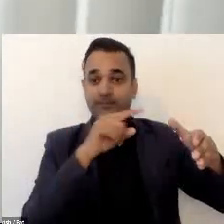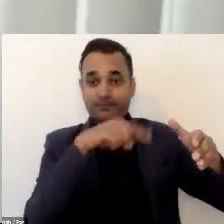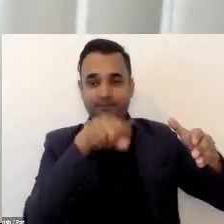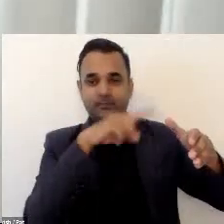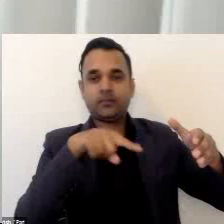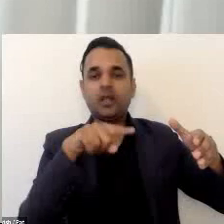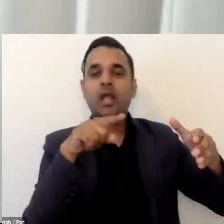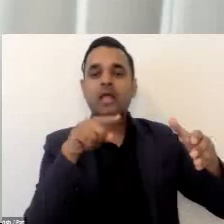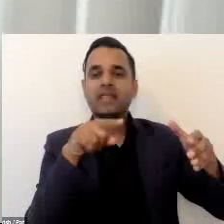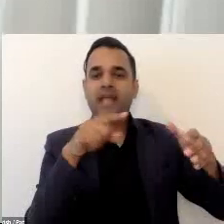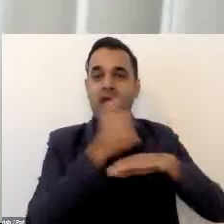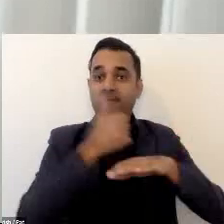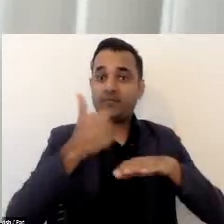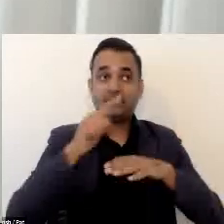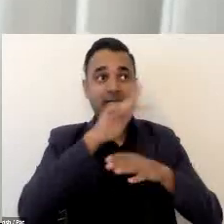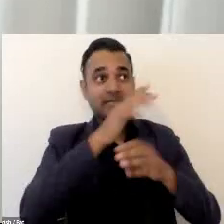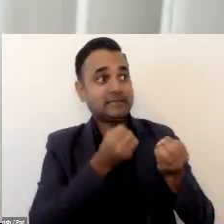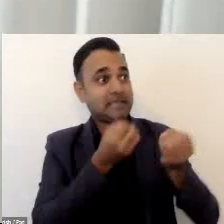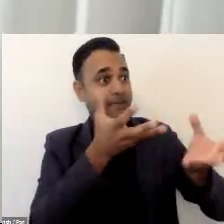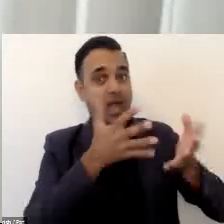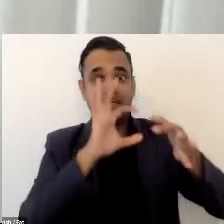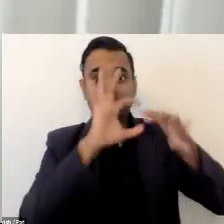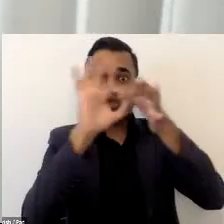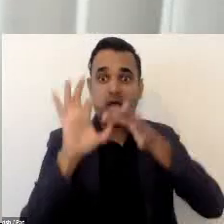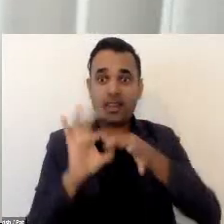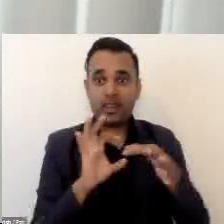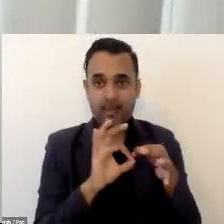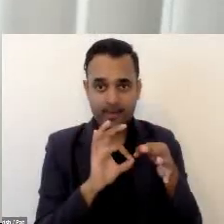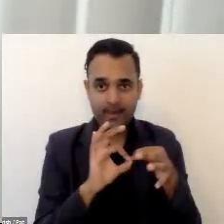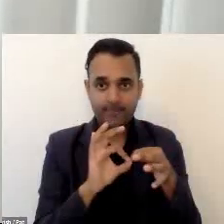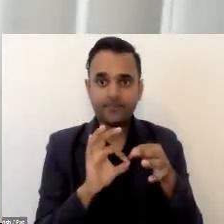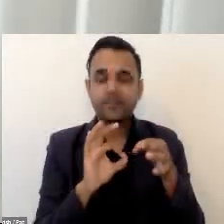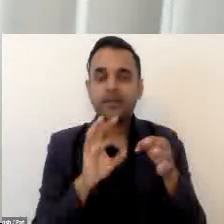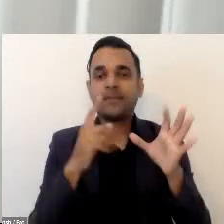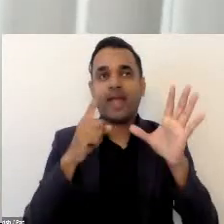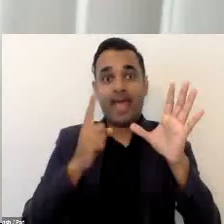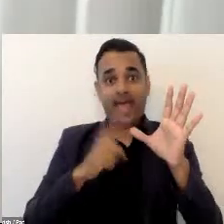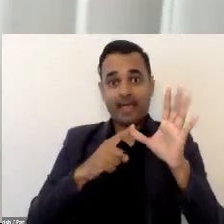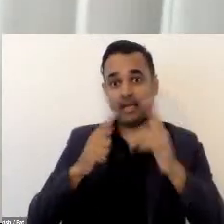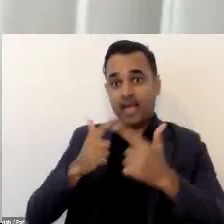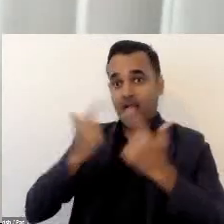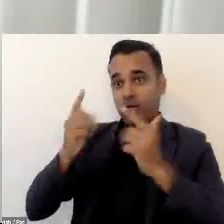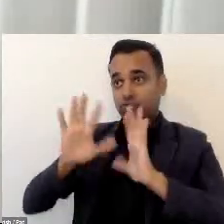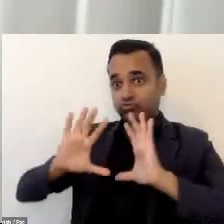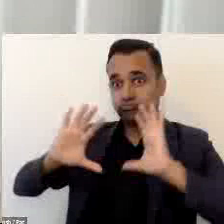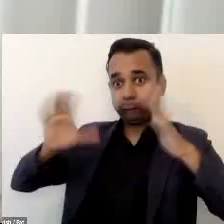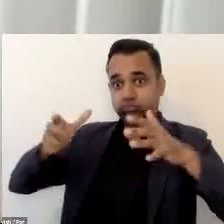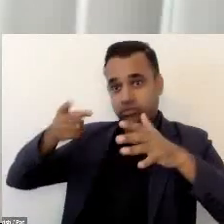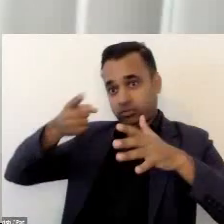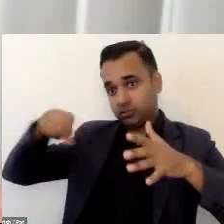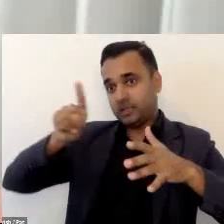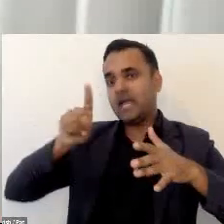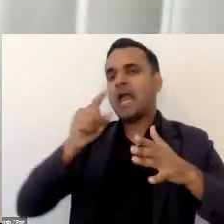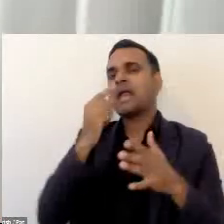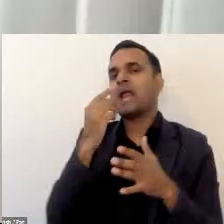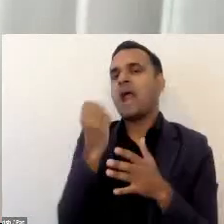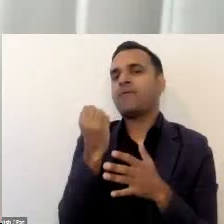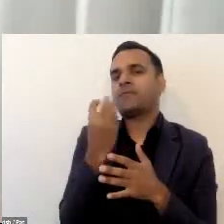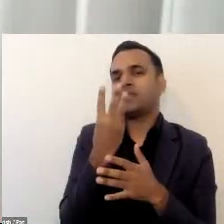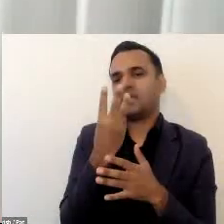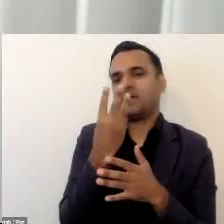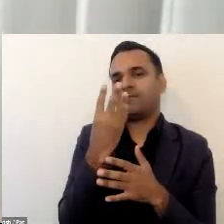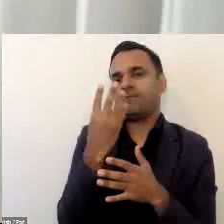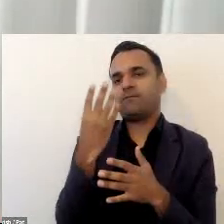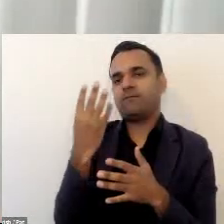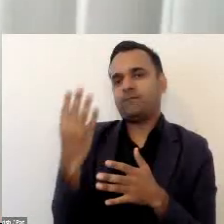when you bring in automation of jobs, it is definitely going to impact more women than men. So I think when we're looking at many of these solutions,